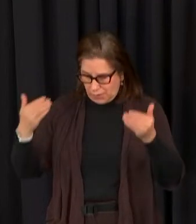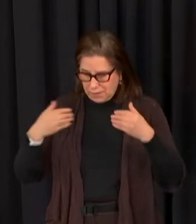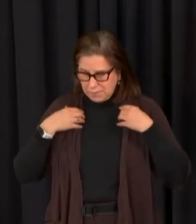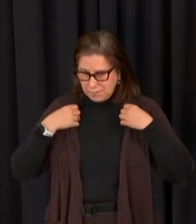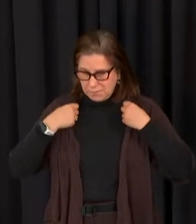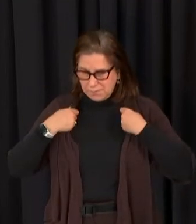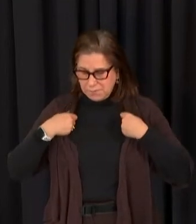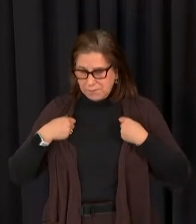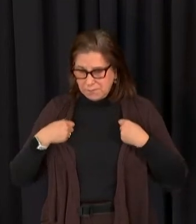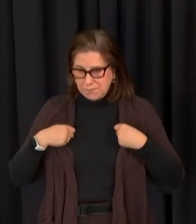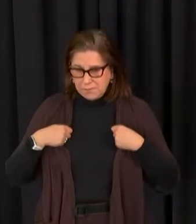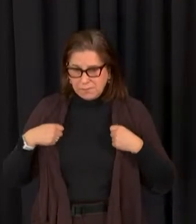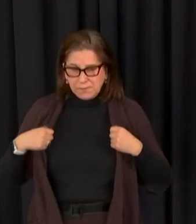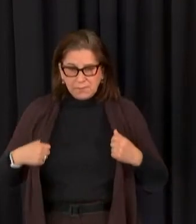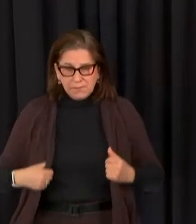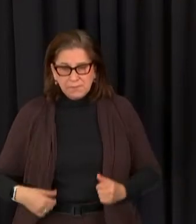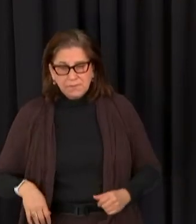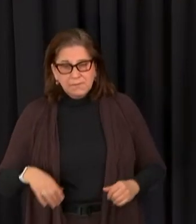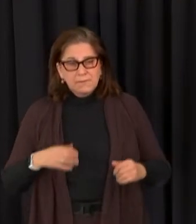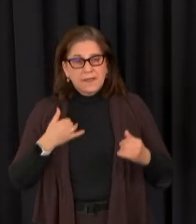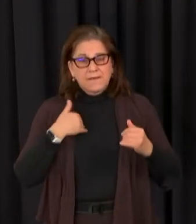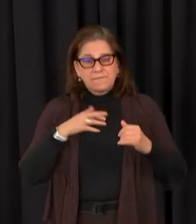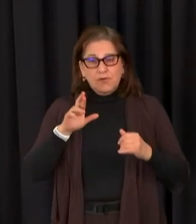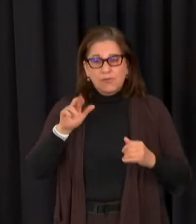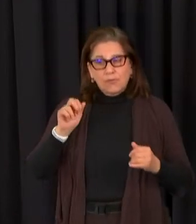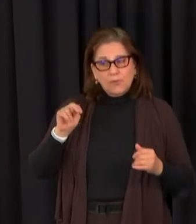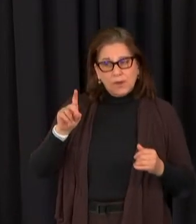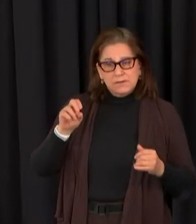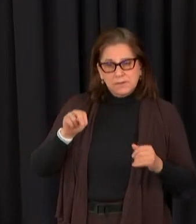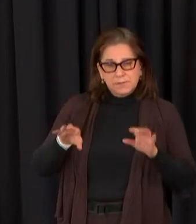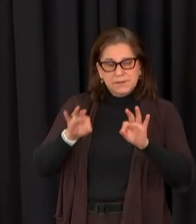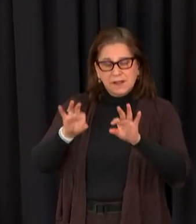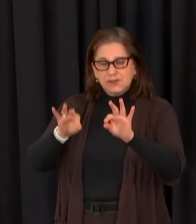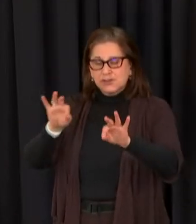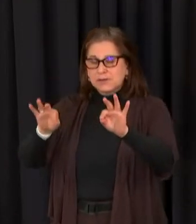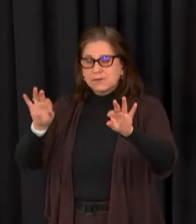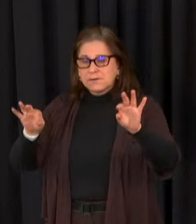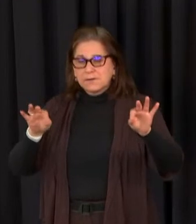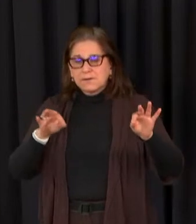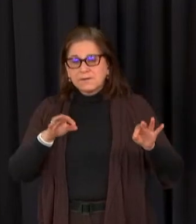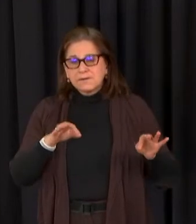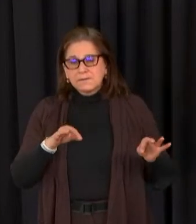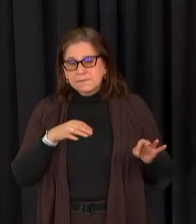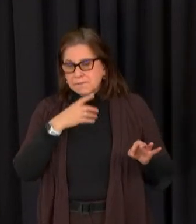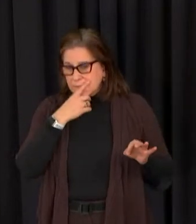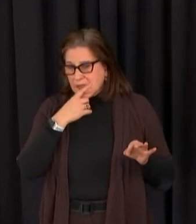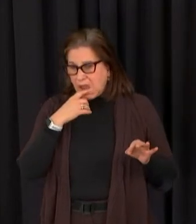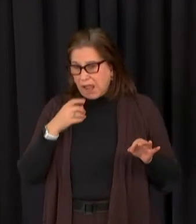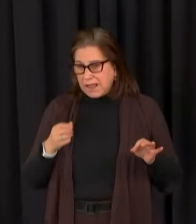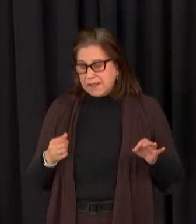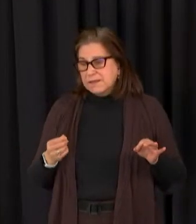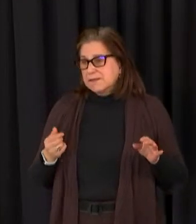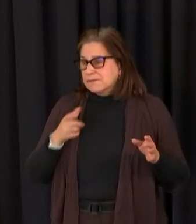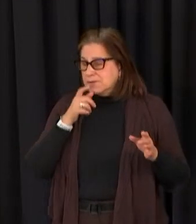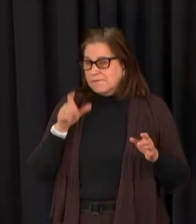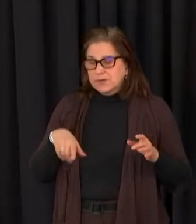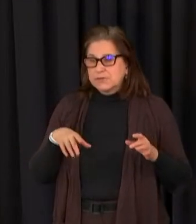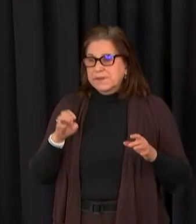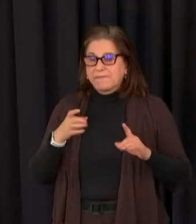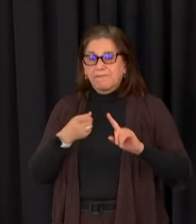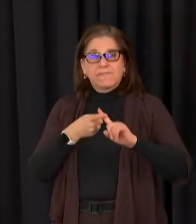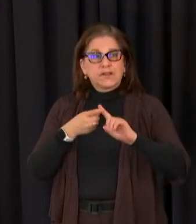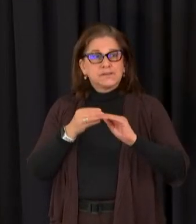And because of the randomized selection of individuals, there will be no benefit to being the first person